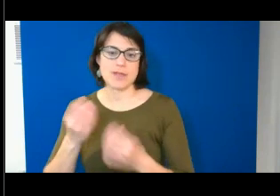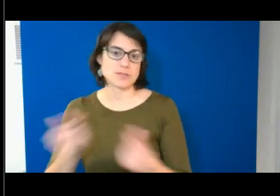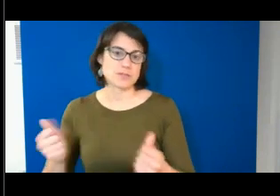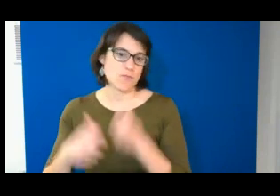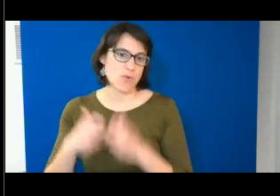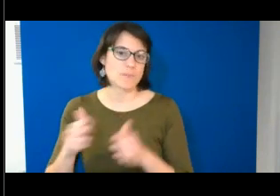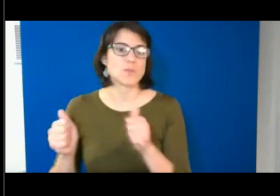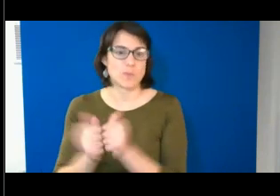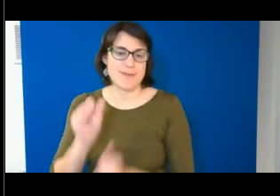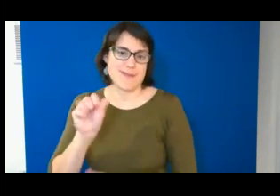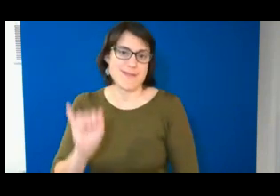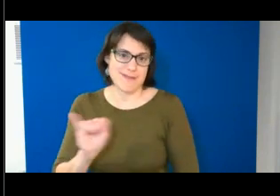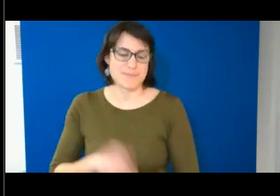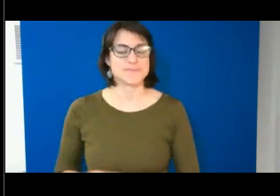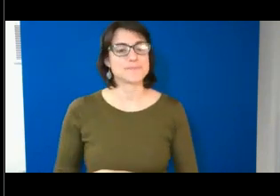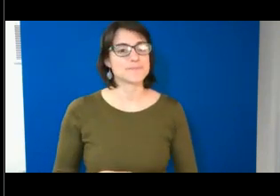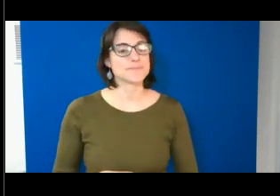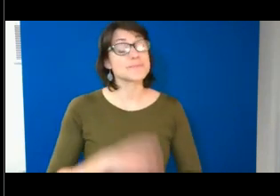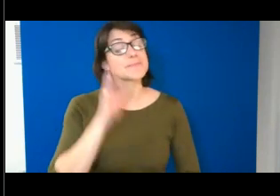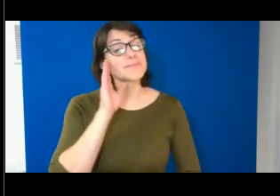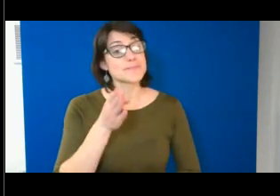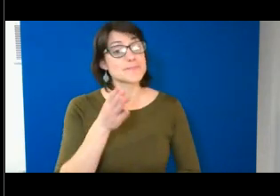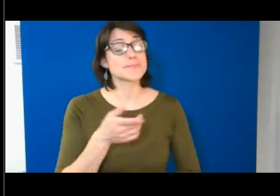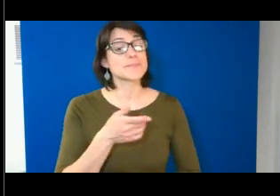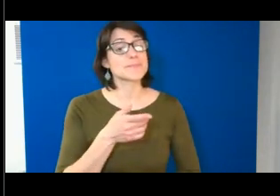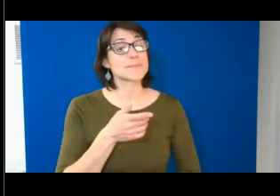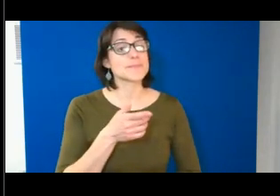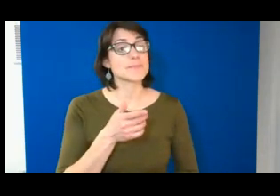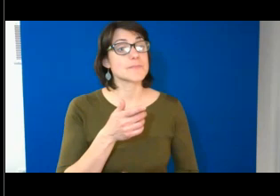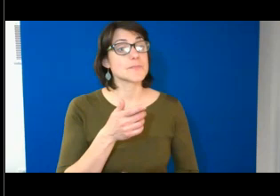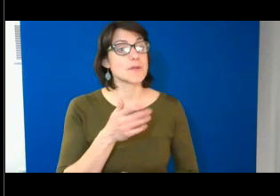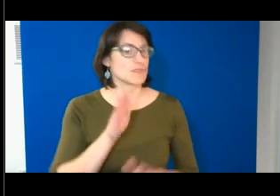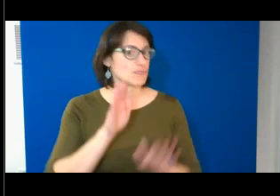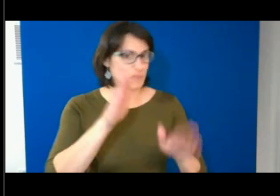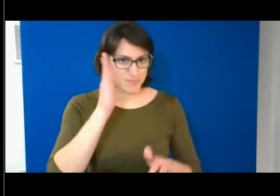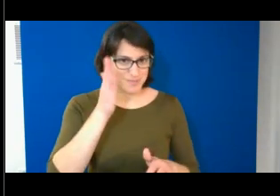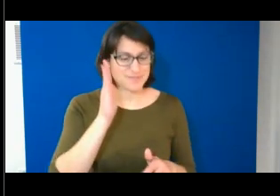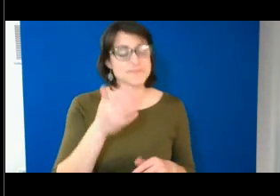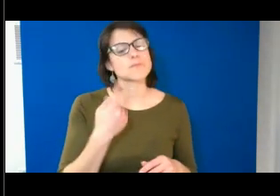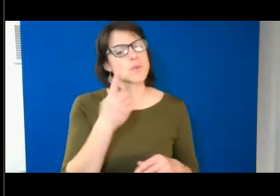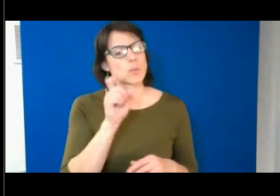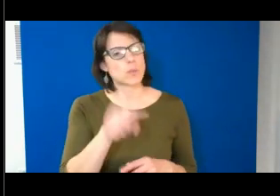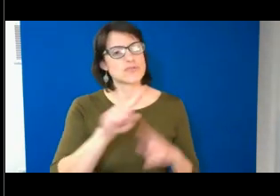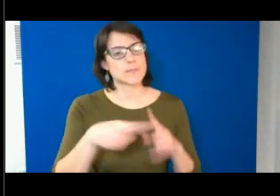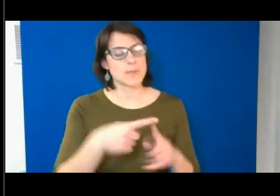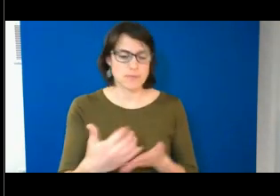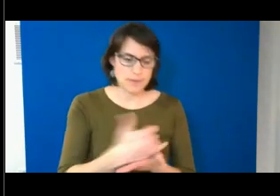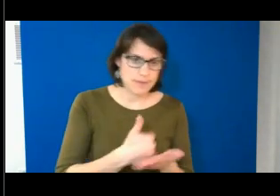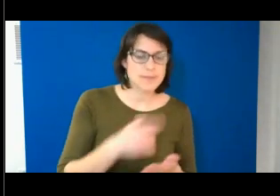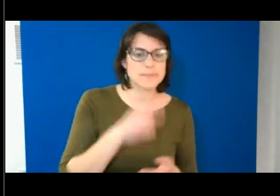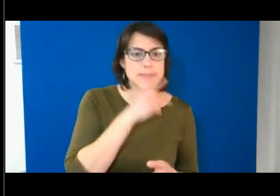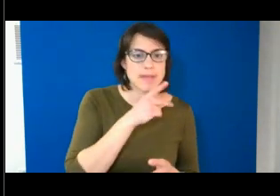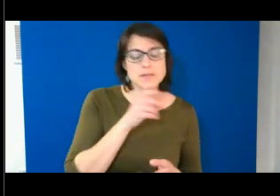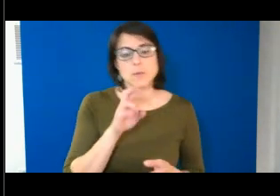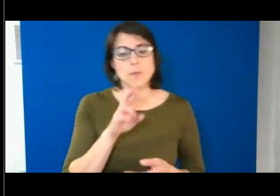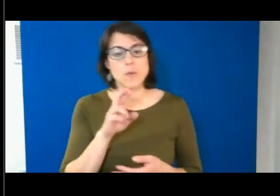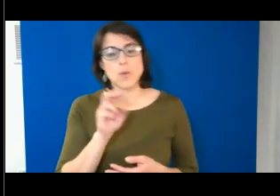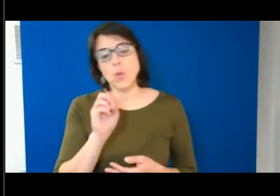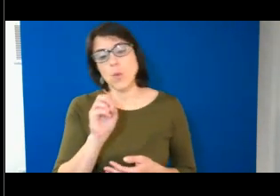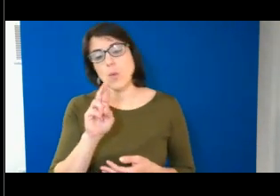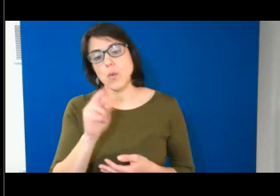Hi, once again, great presentation. I have a question about, so when you collect all the plastic, well, all the plastic or organic matter, and it's passing